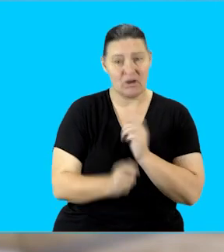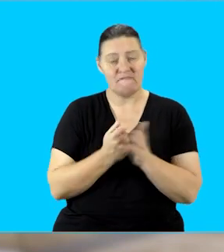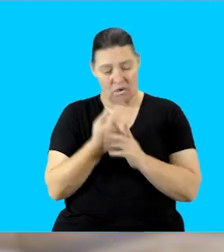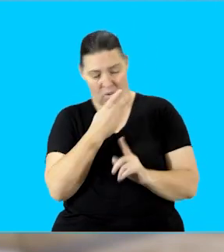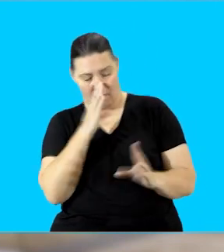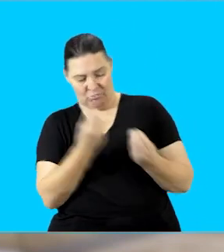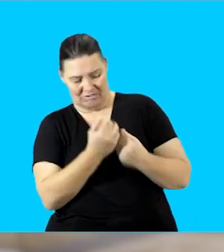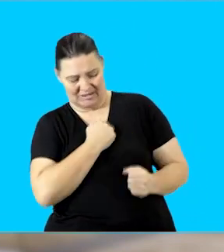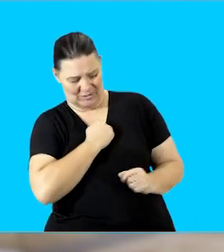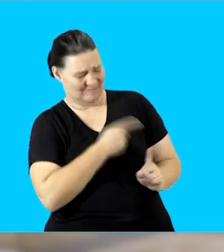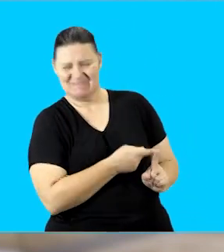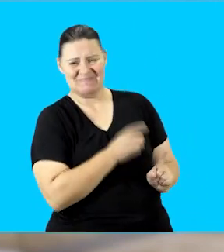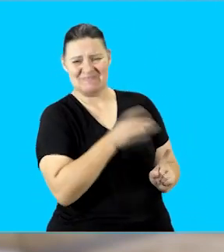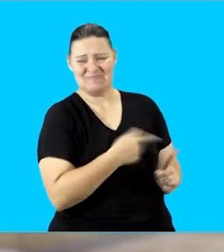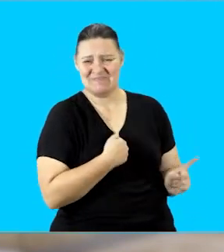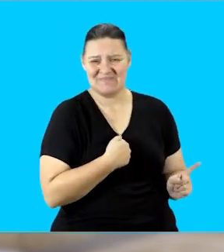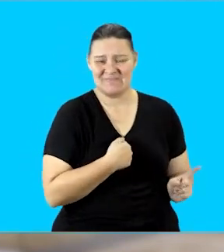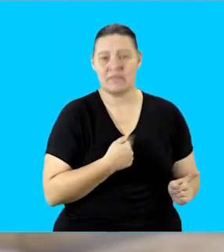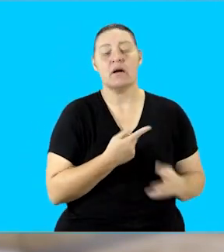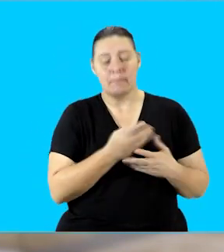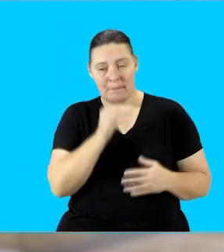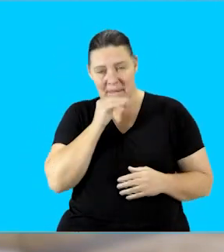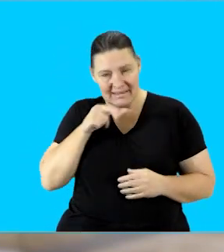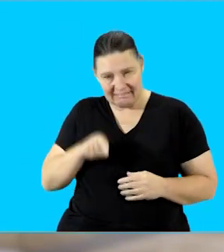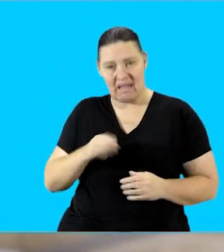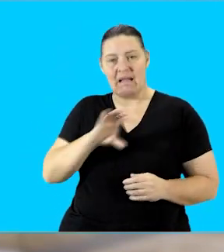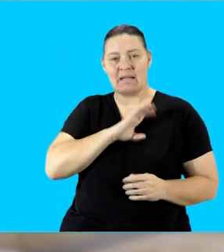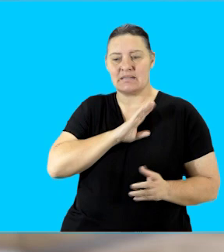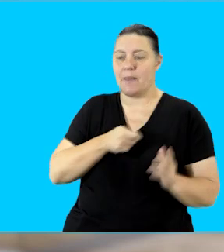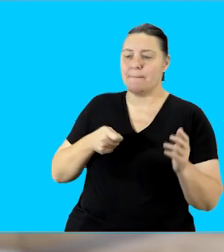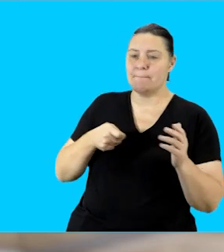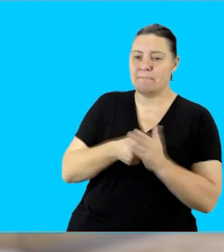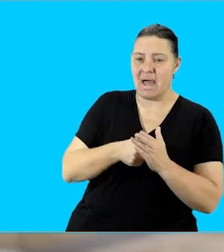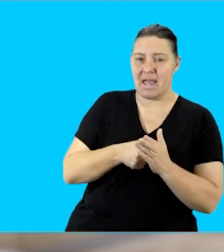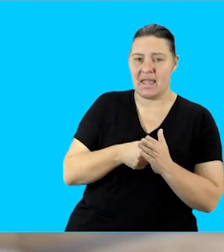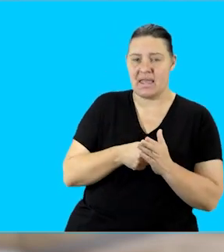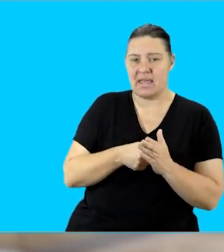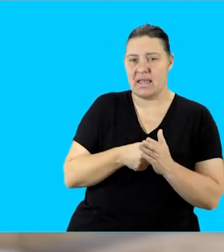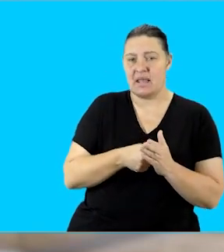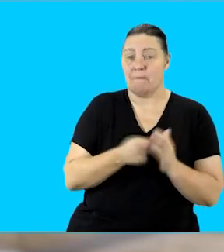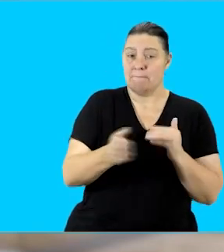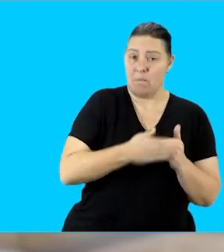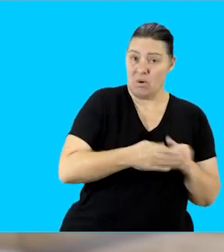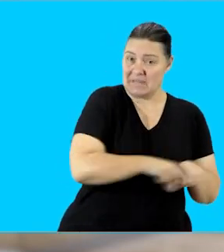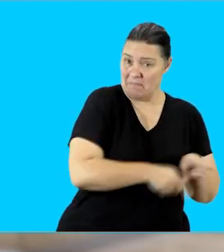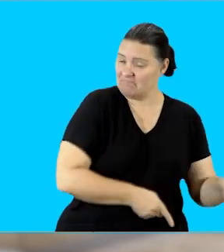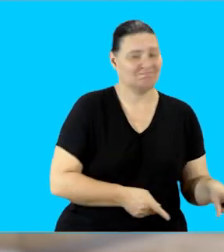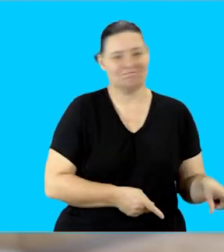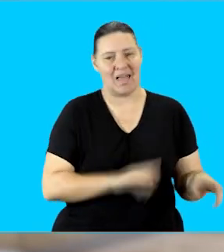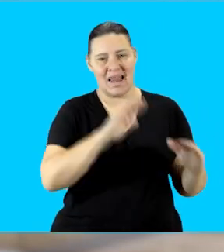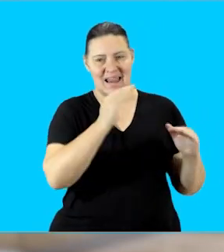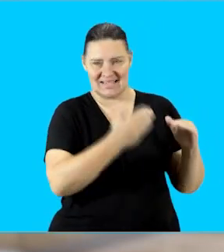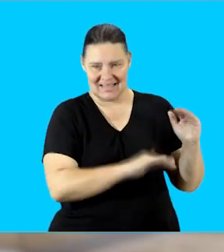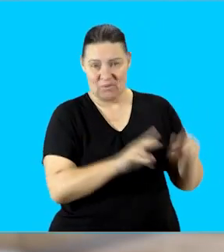product, it simply means that they are going to buy our product less. You are witnesses of that, learners,